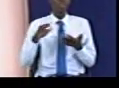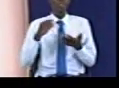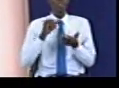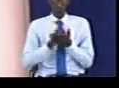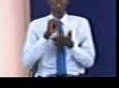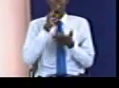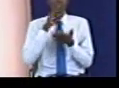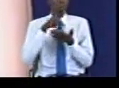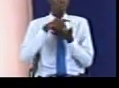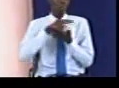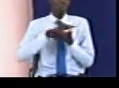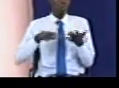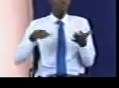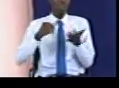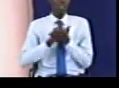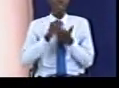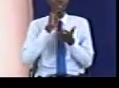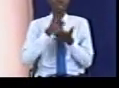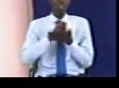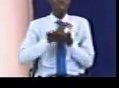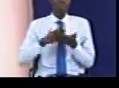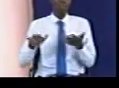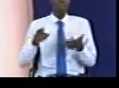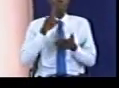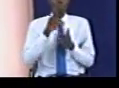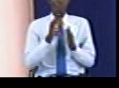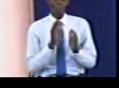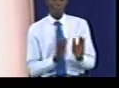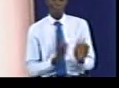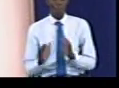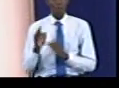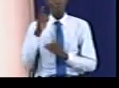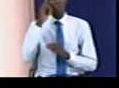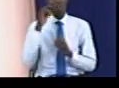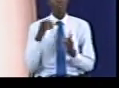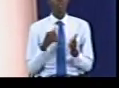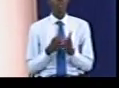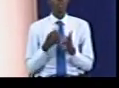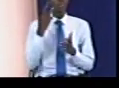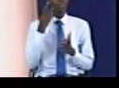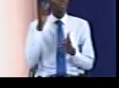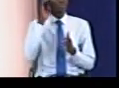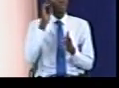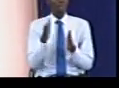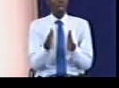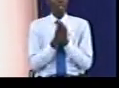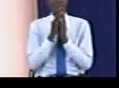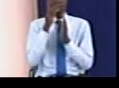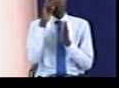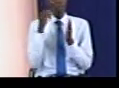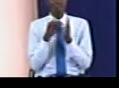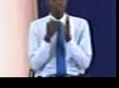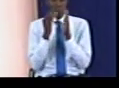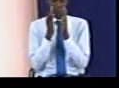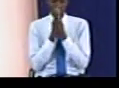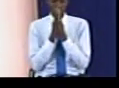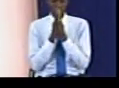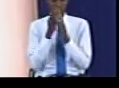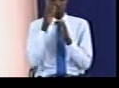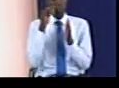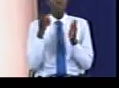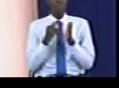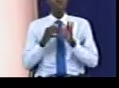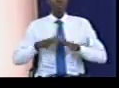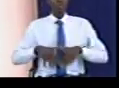is the sanctification. You prepare for it. You see, he demanded for it. He prayed for it. He confessed that